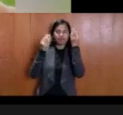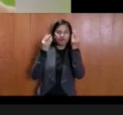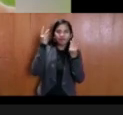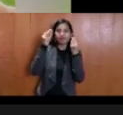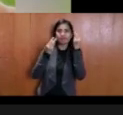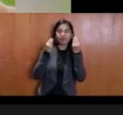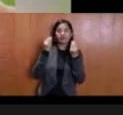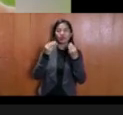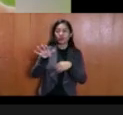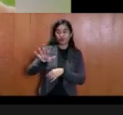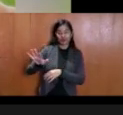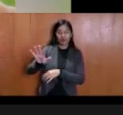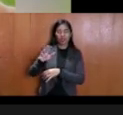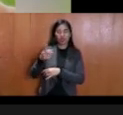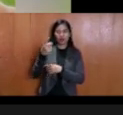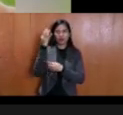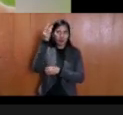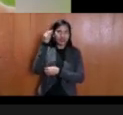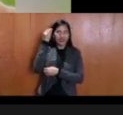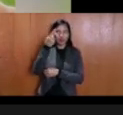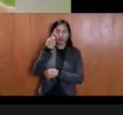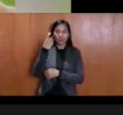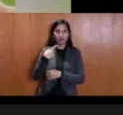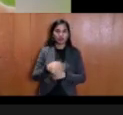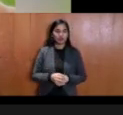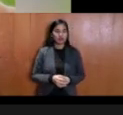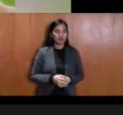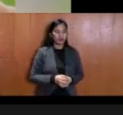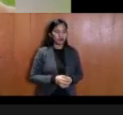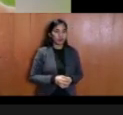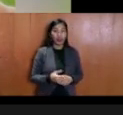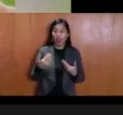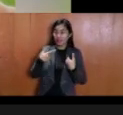question. But here's my question. Oh, we do have one.